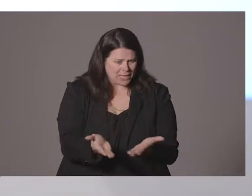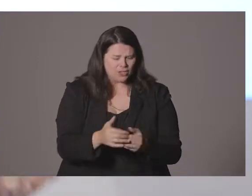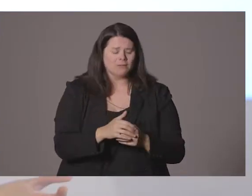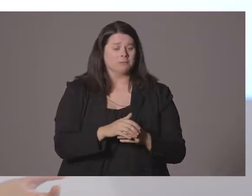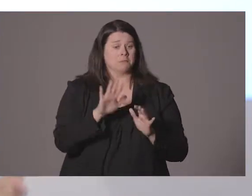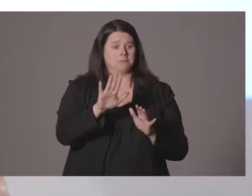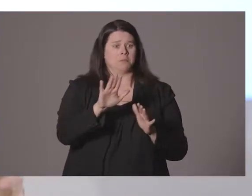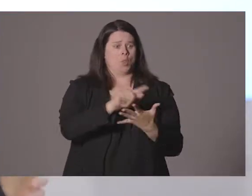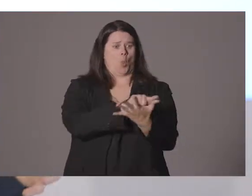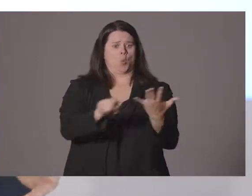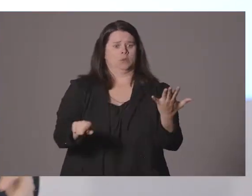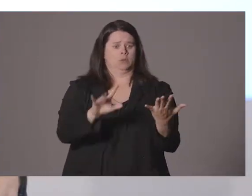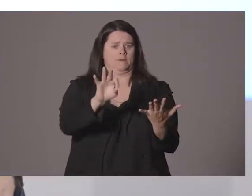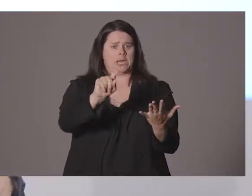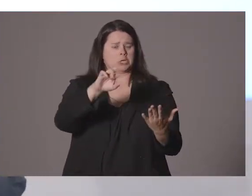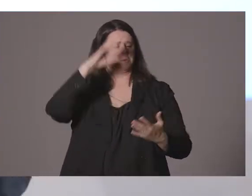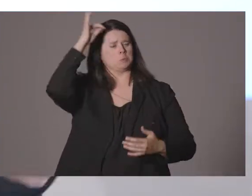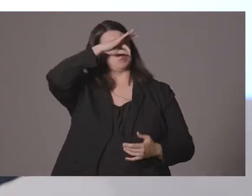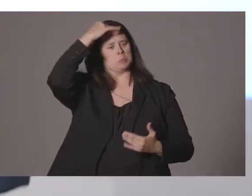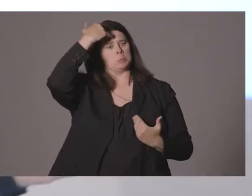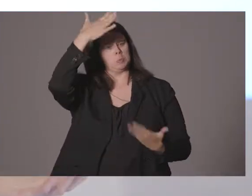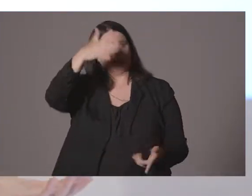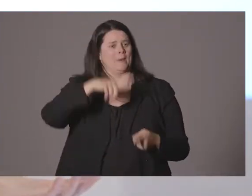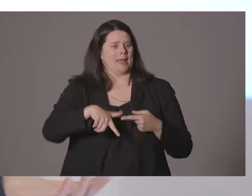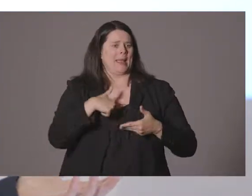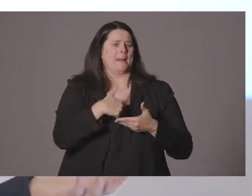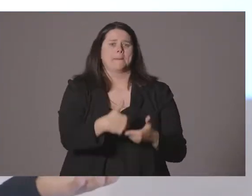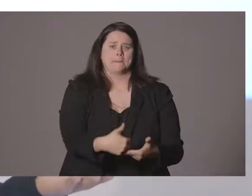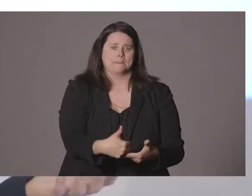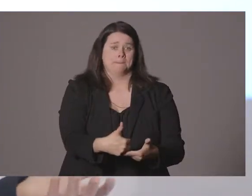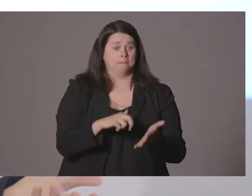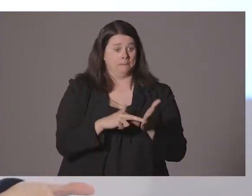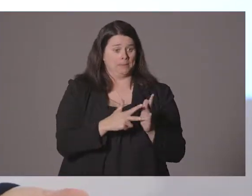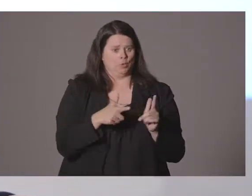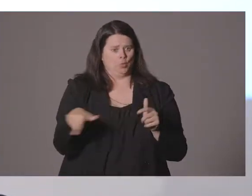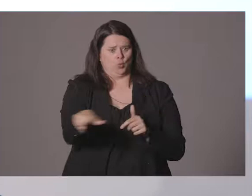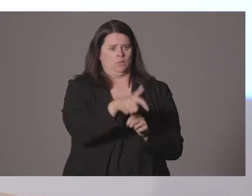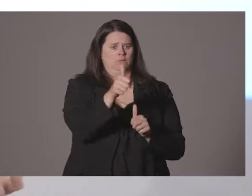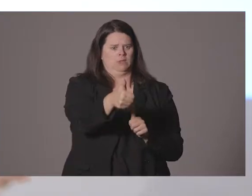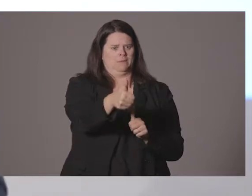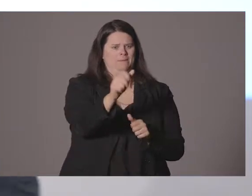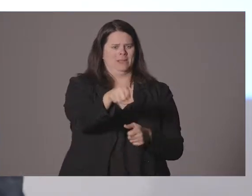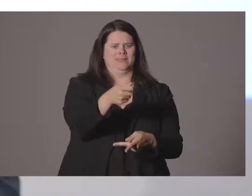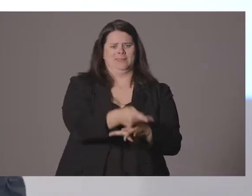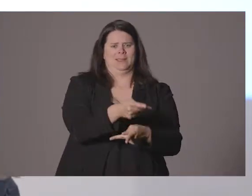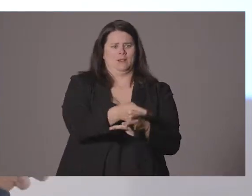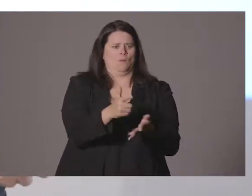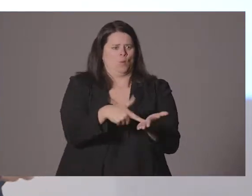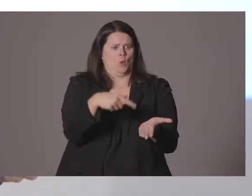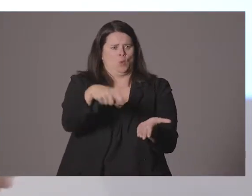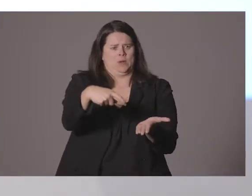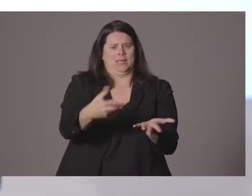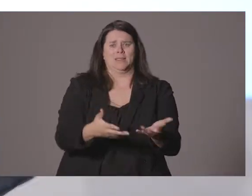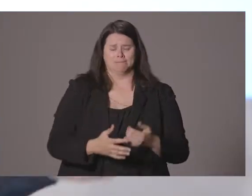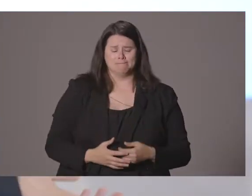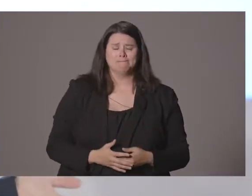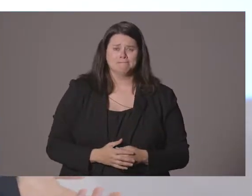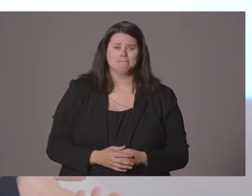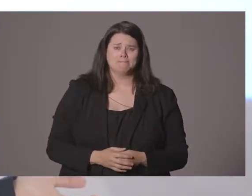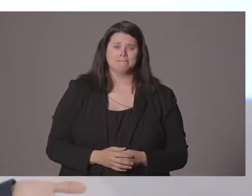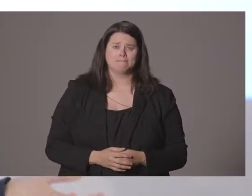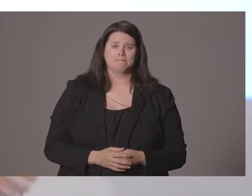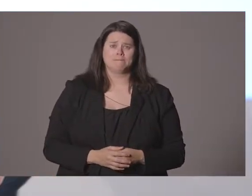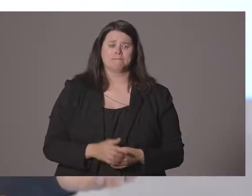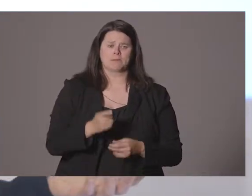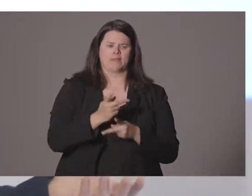night when you left, that there are factors that I will not be able to mitigate for you, right? And